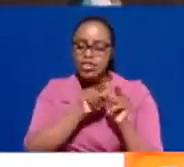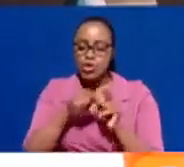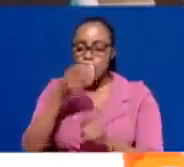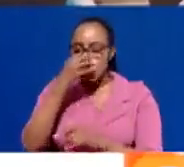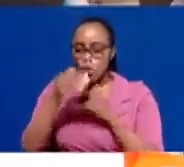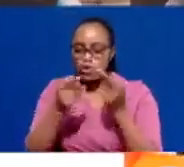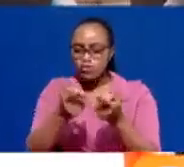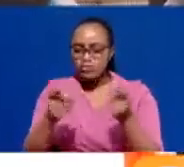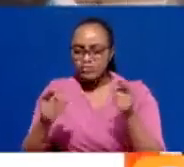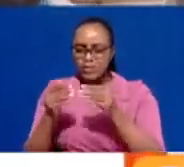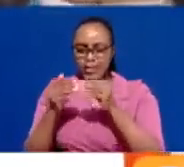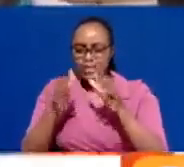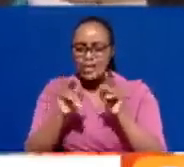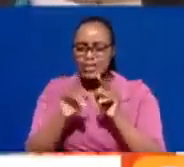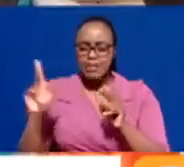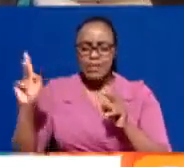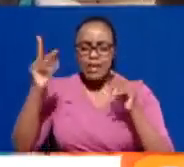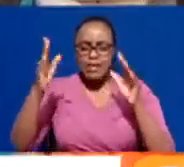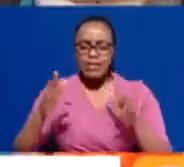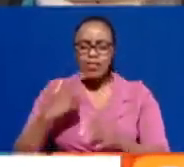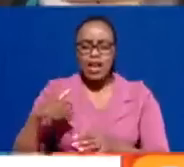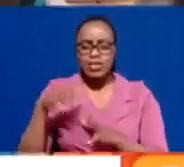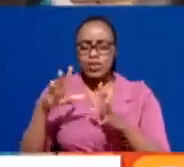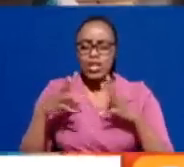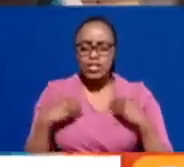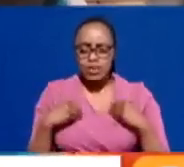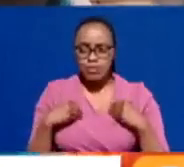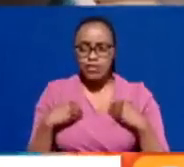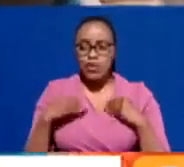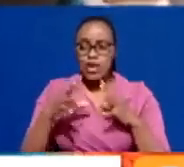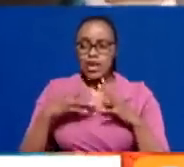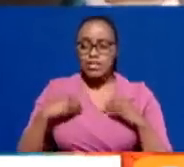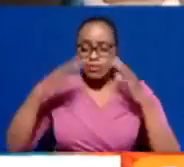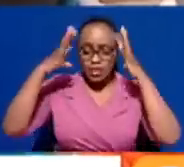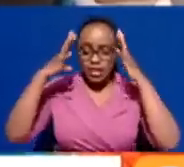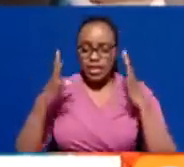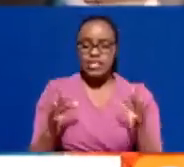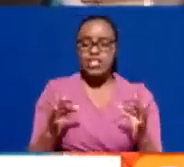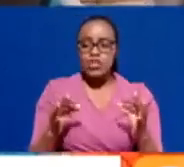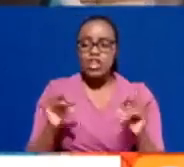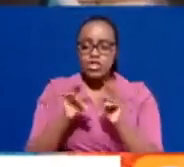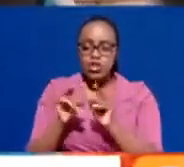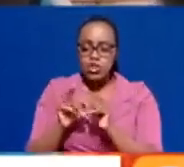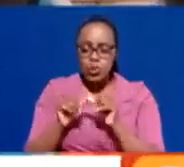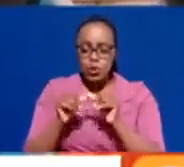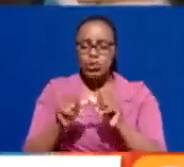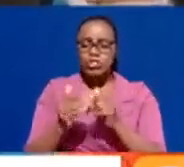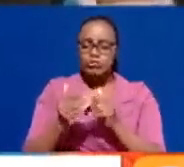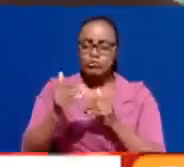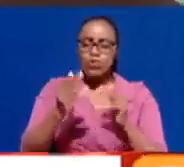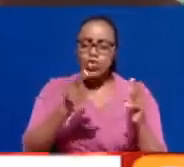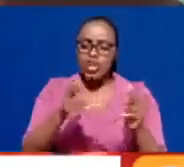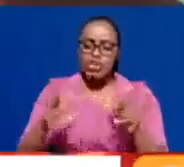wote ni viongozi na wote ni wa Kenya. Kwa hivyo tupokee tu, tukubali maamuzi ya mahakama na tuendelee na maisha kama